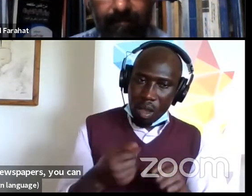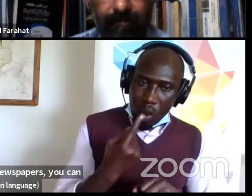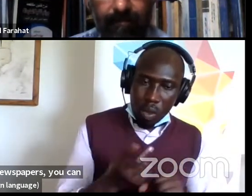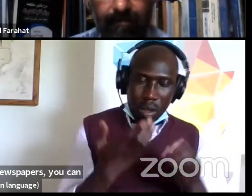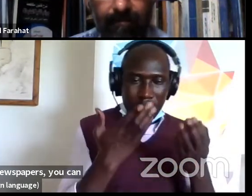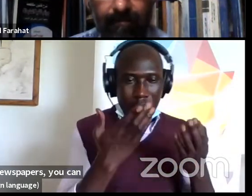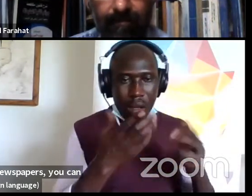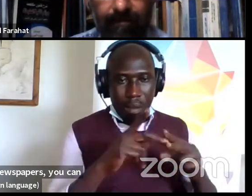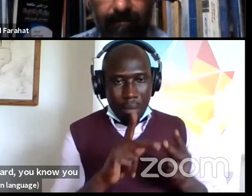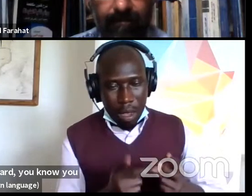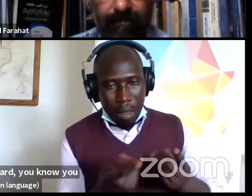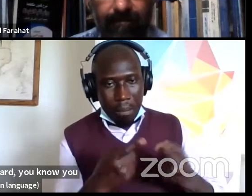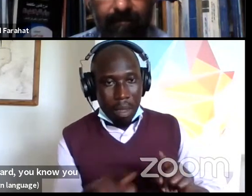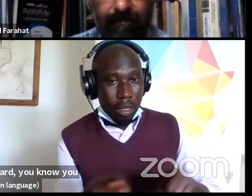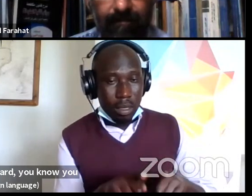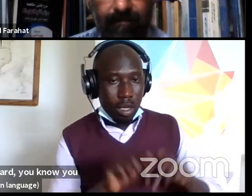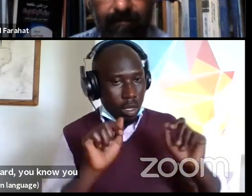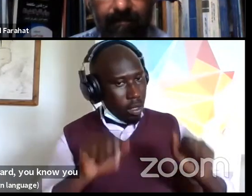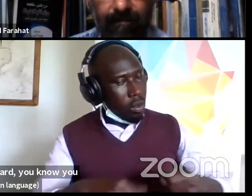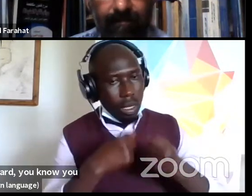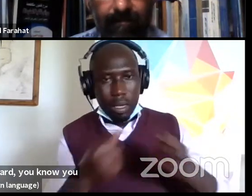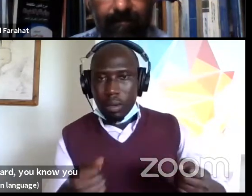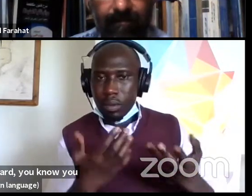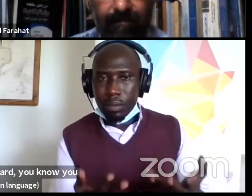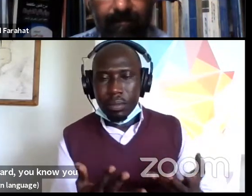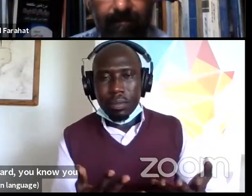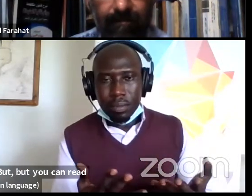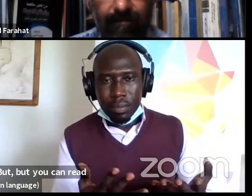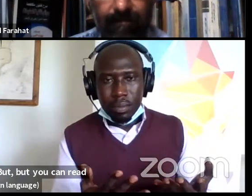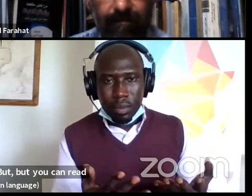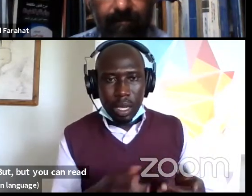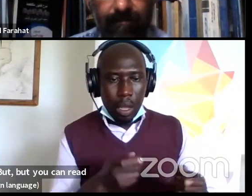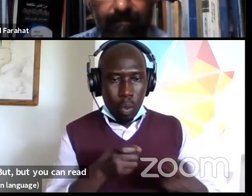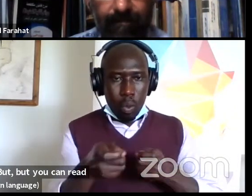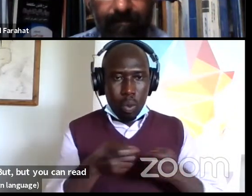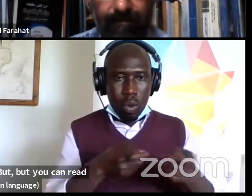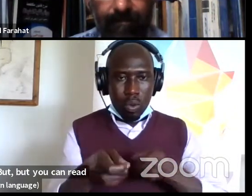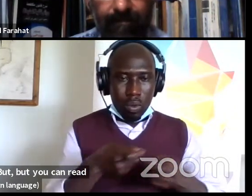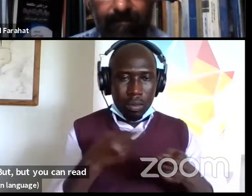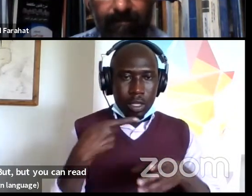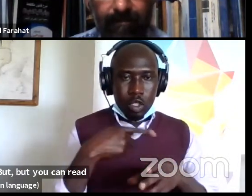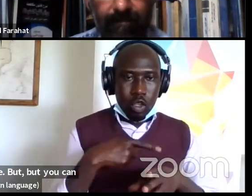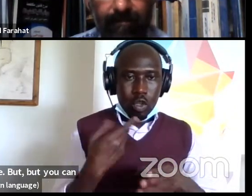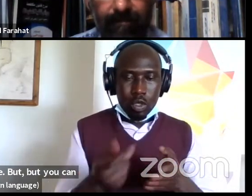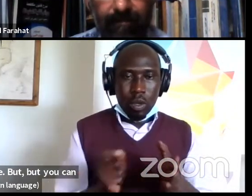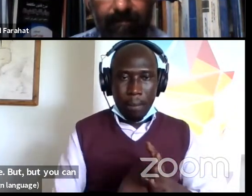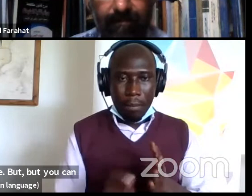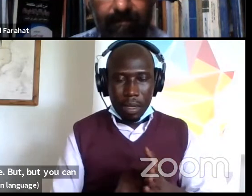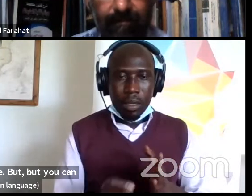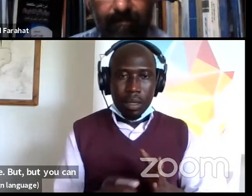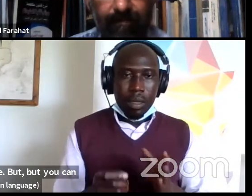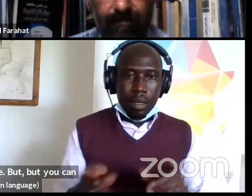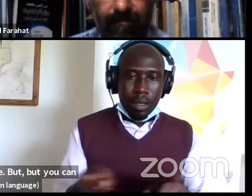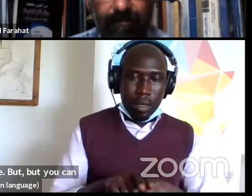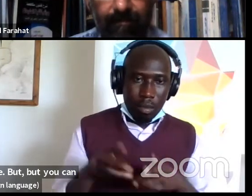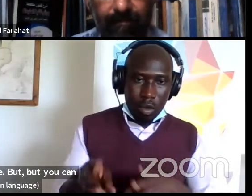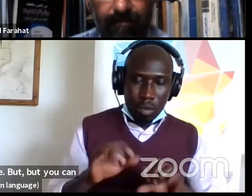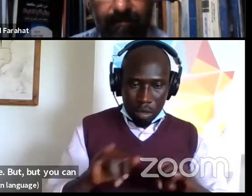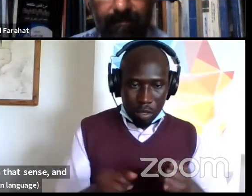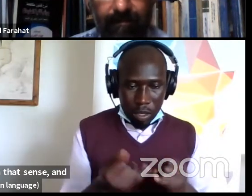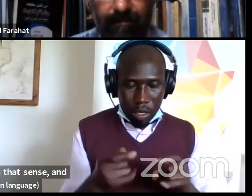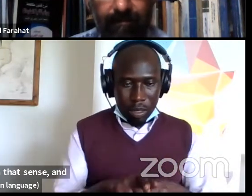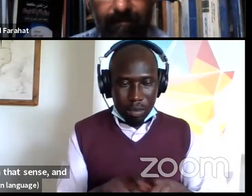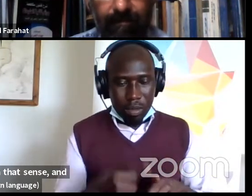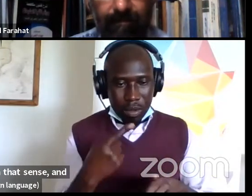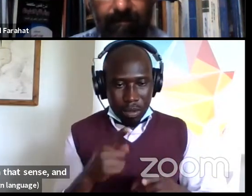place, but you can't regulate social media in that sense. And that's why they've been trying to find ways,